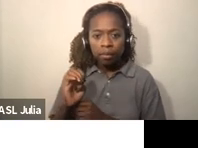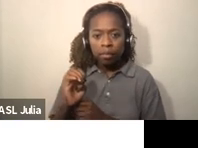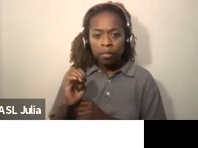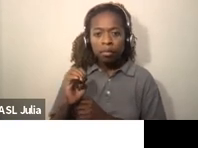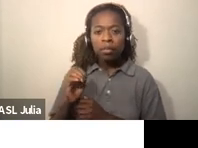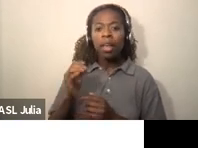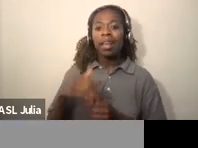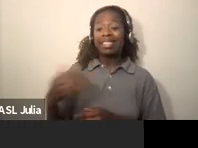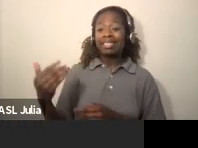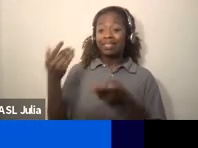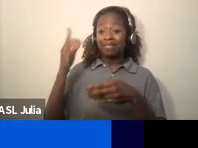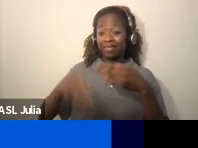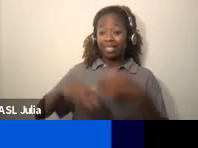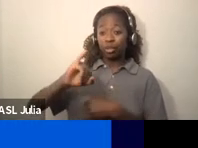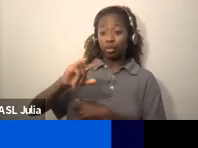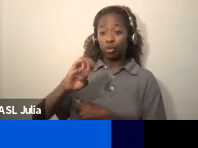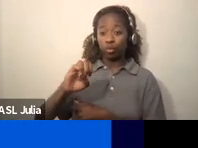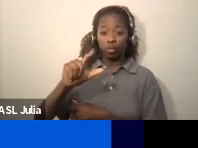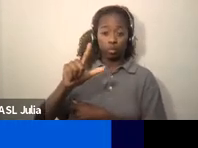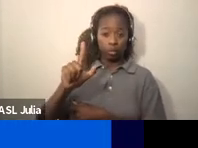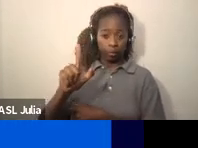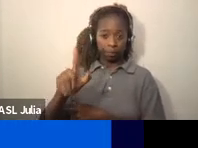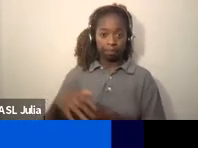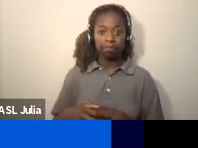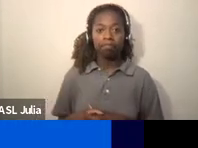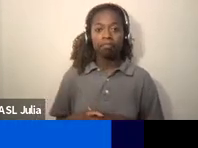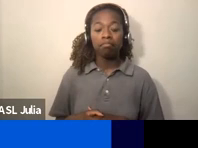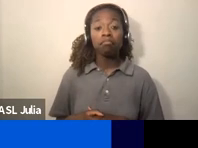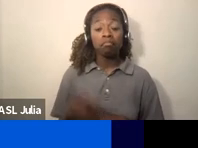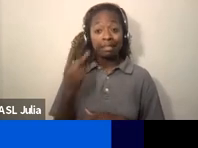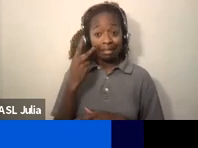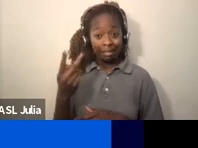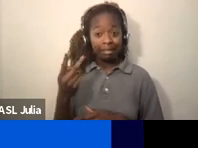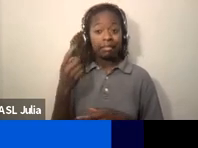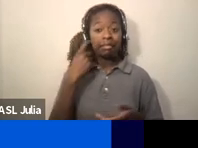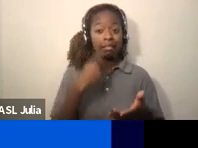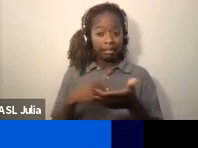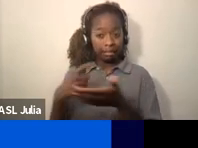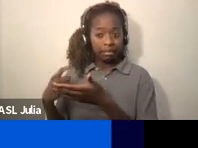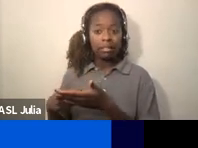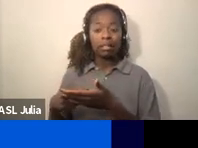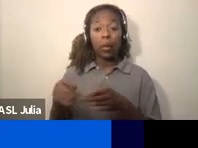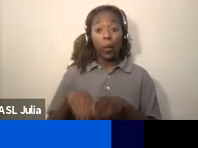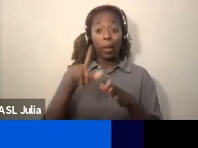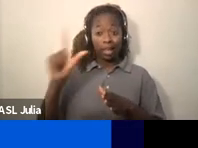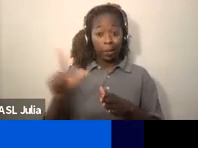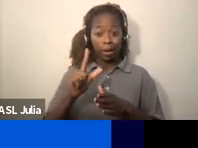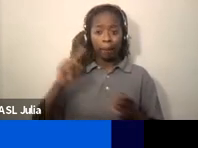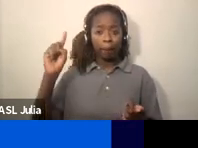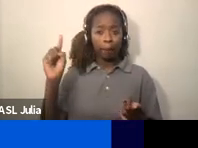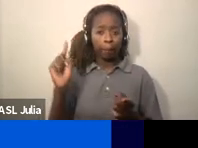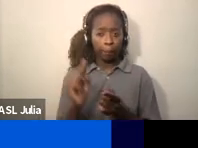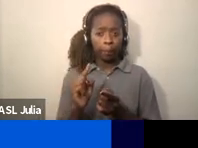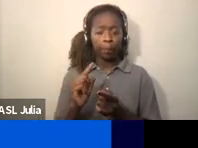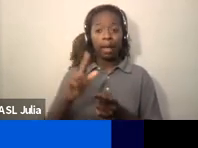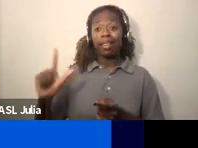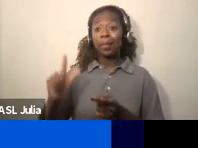thank you while we have seen an overall decline in the number of open libraries and full-time librarians due to